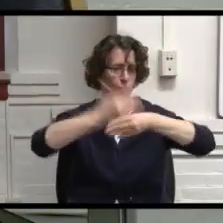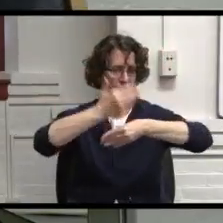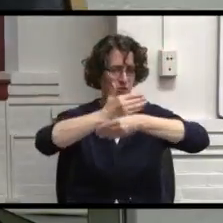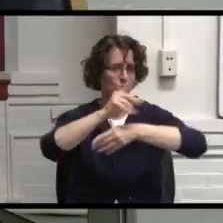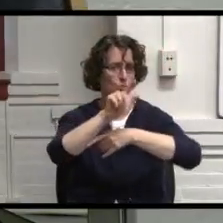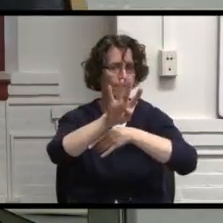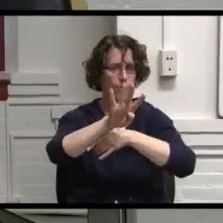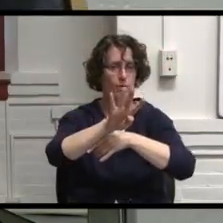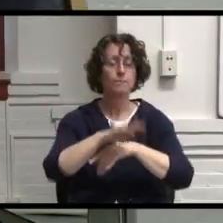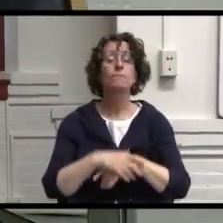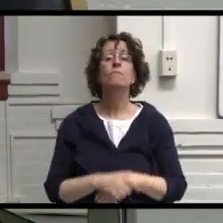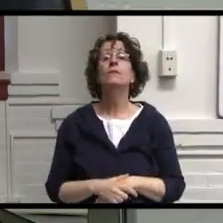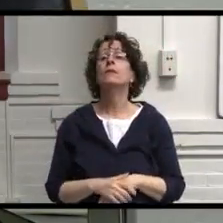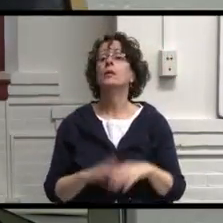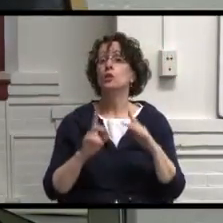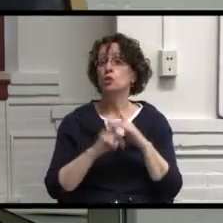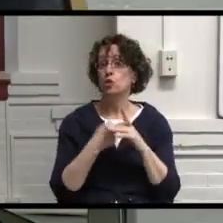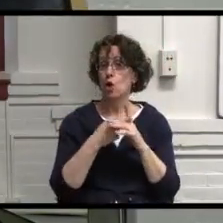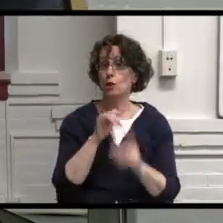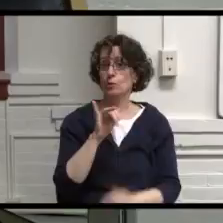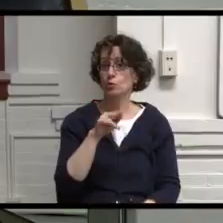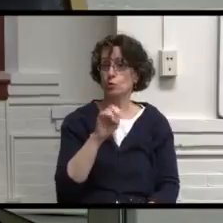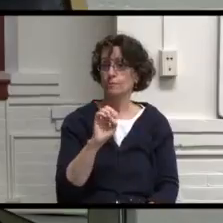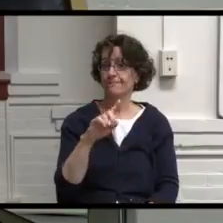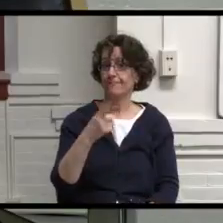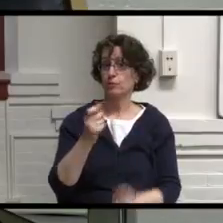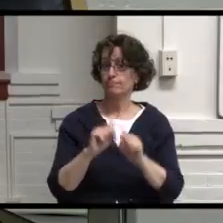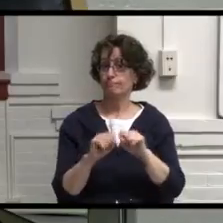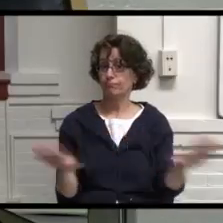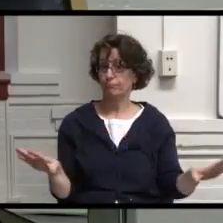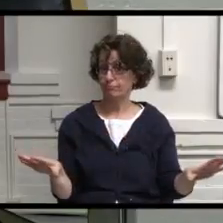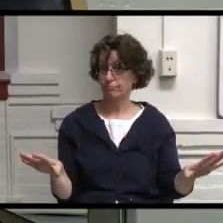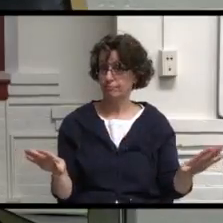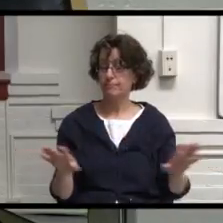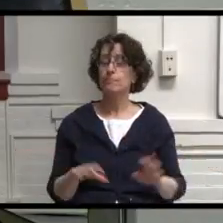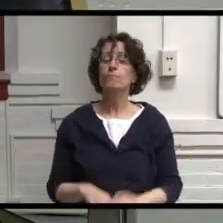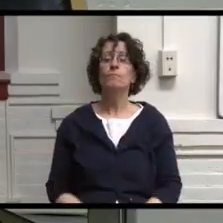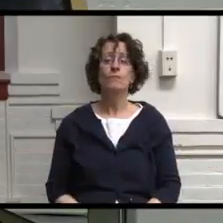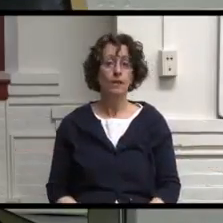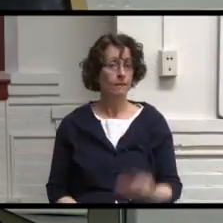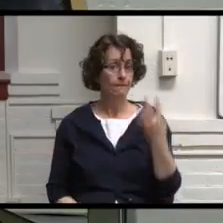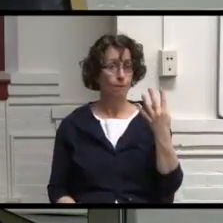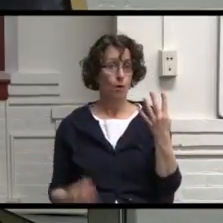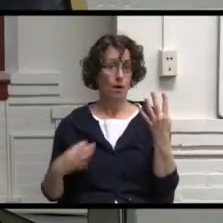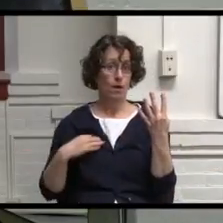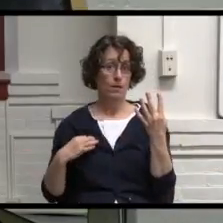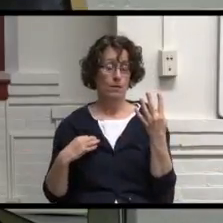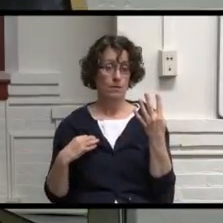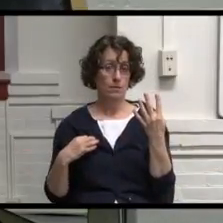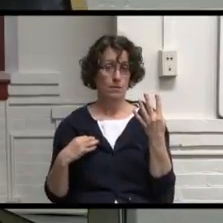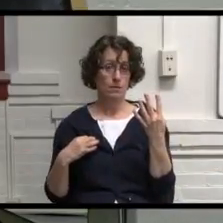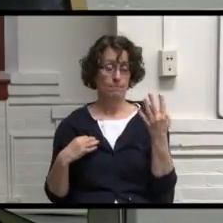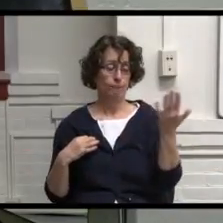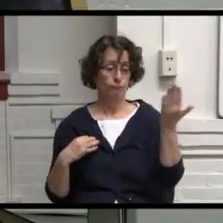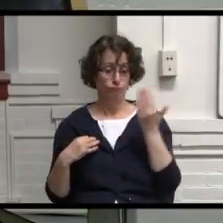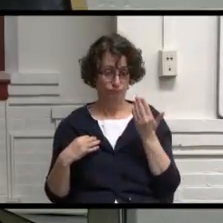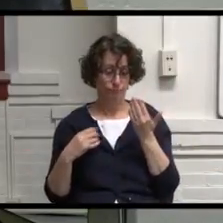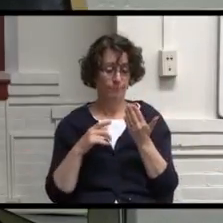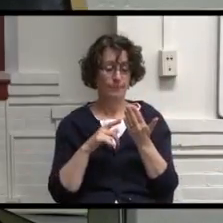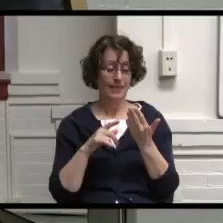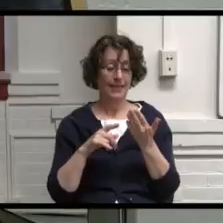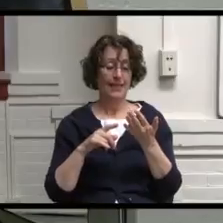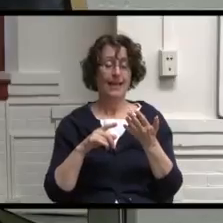said, we had a bid opening on June 1st. We received 4 bids ranging from